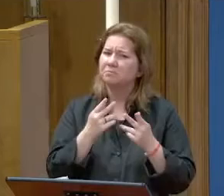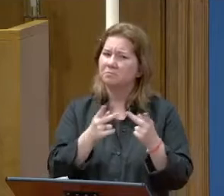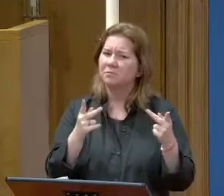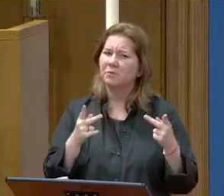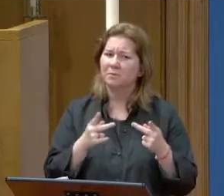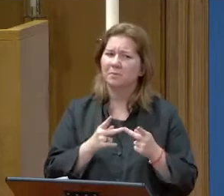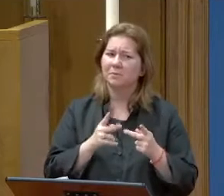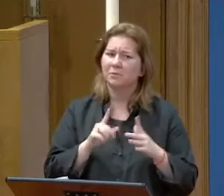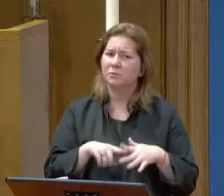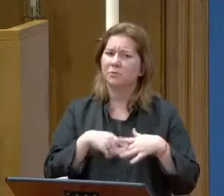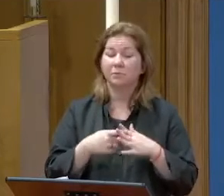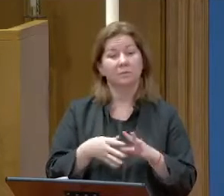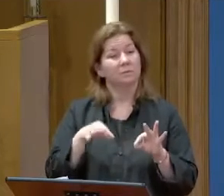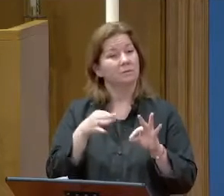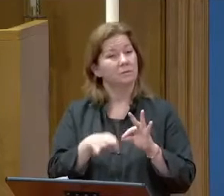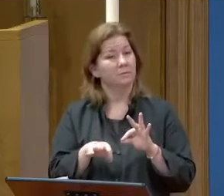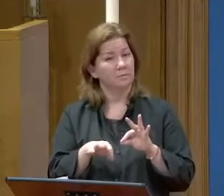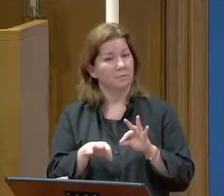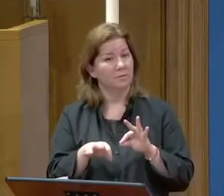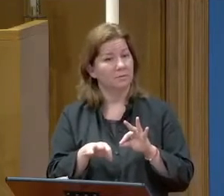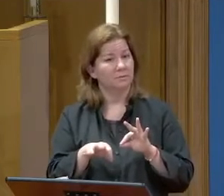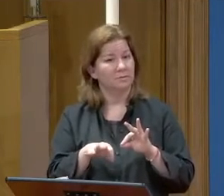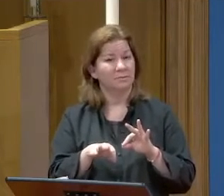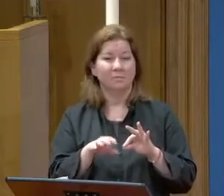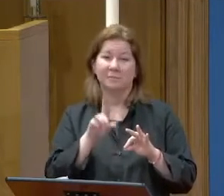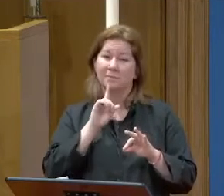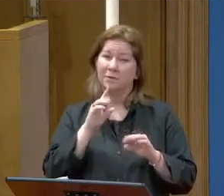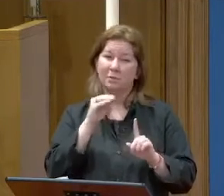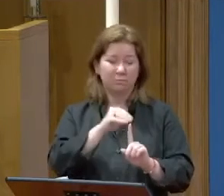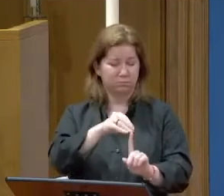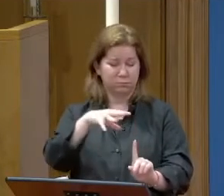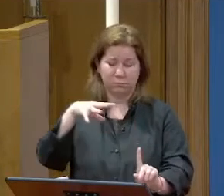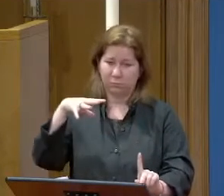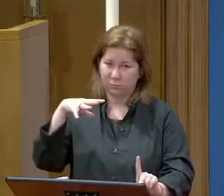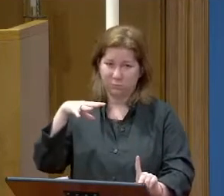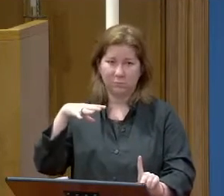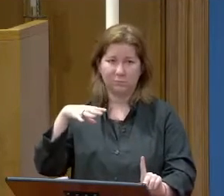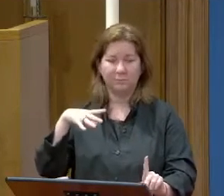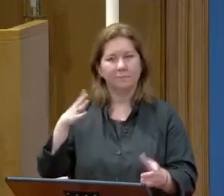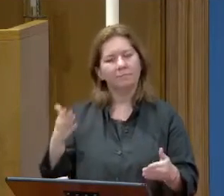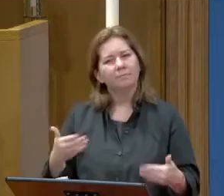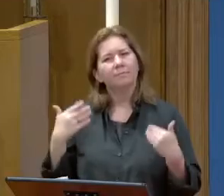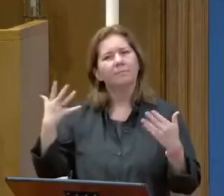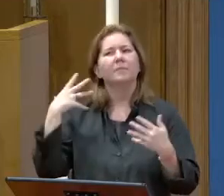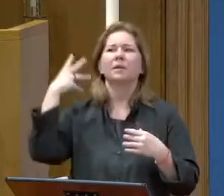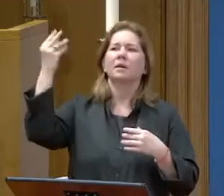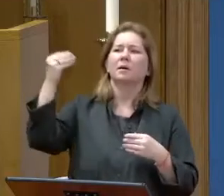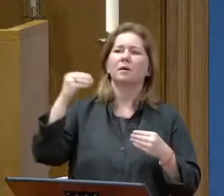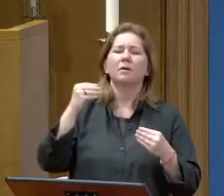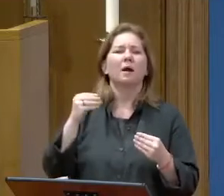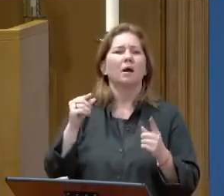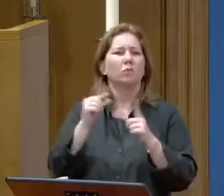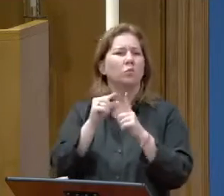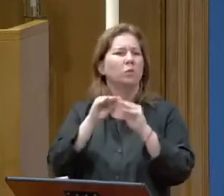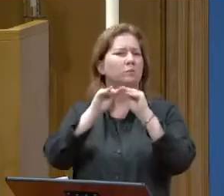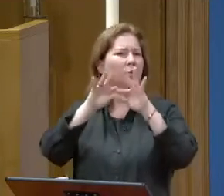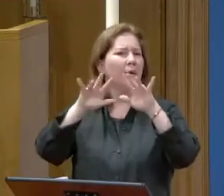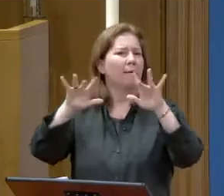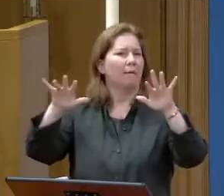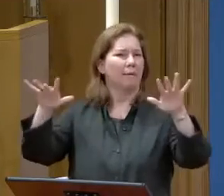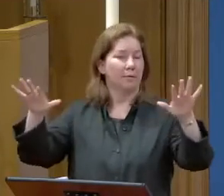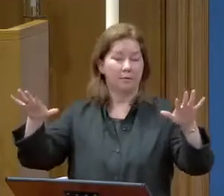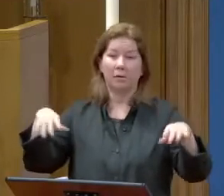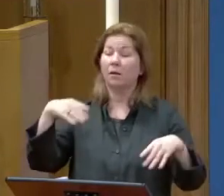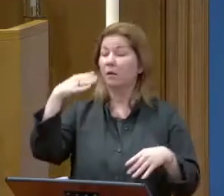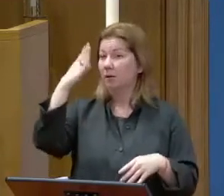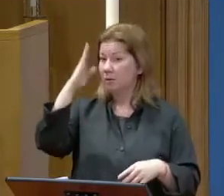It's simple, but it says a lot. Let's get out there and spread the word far and wide.